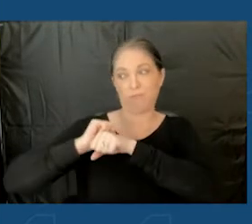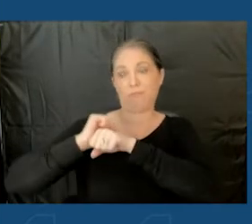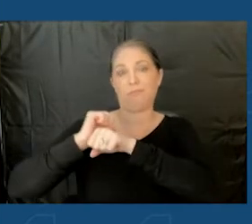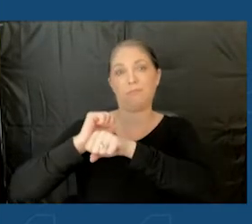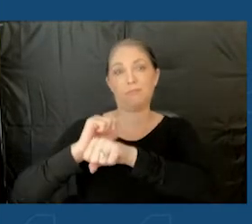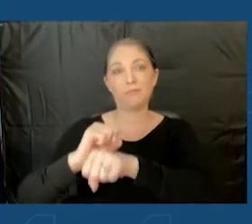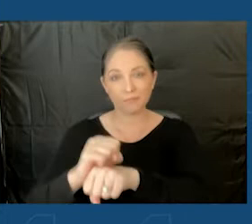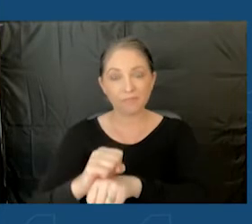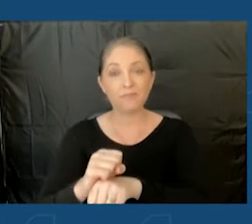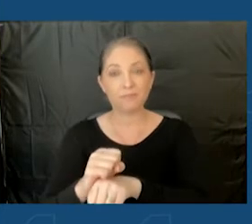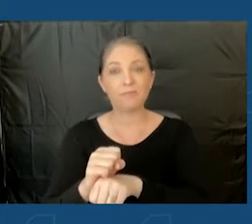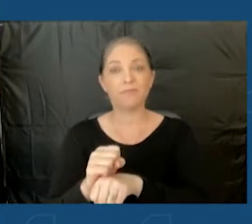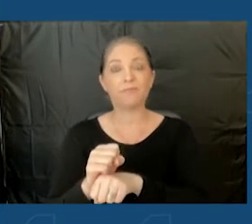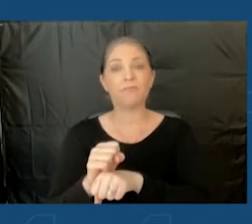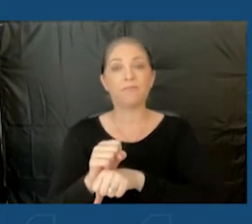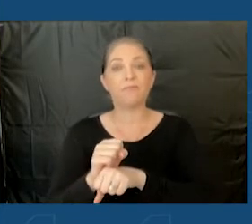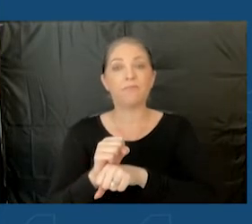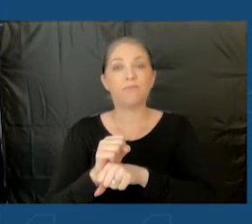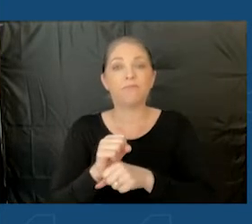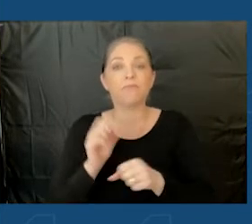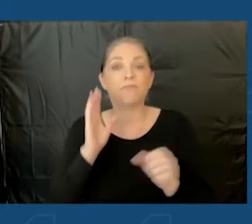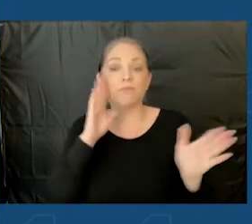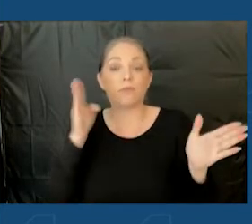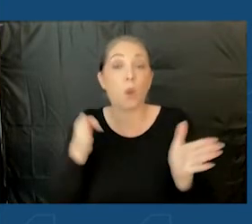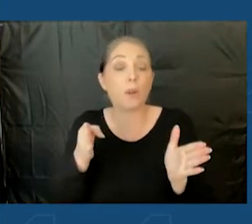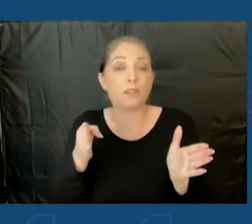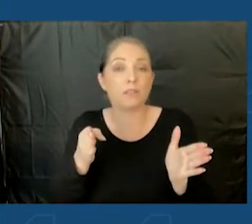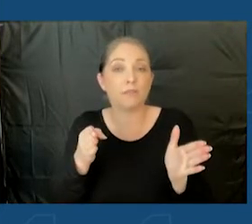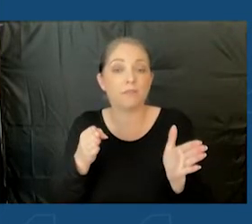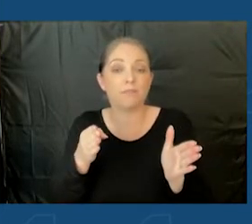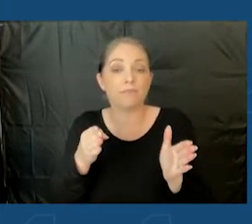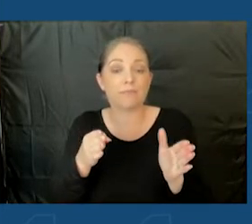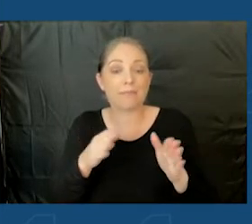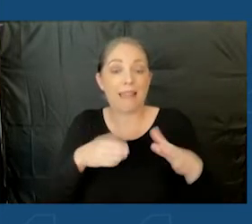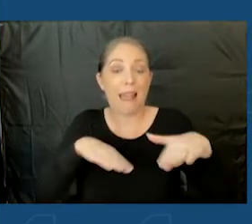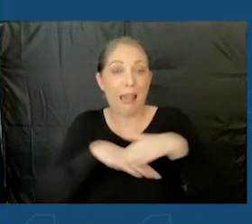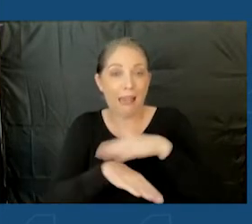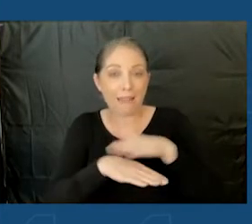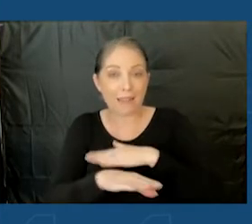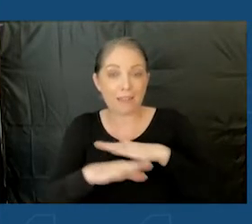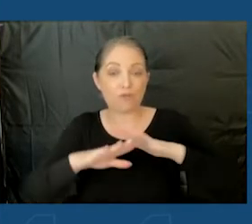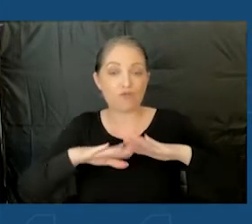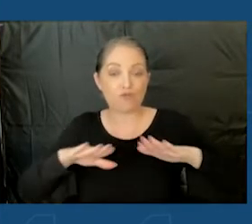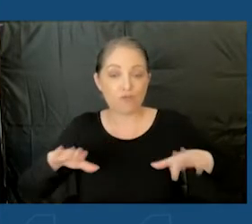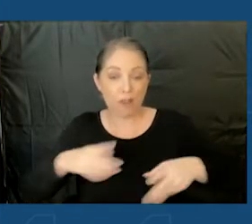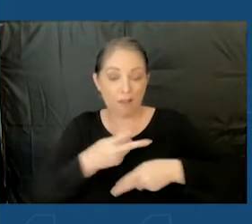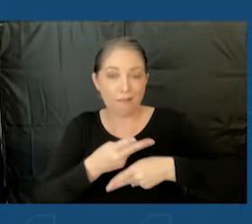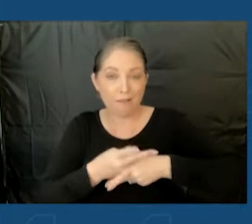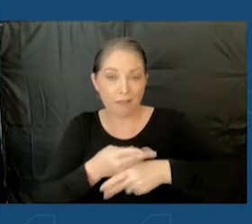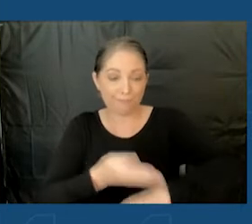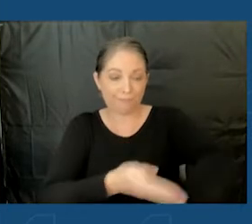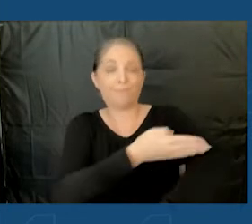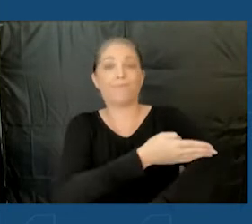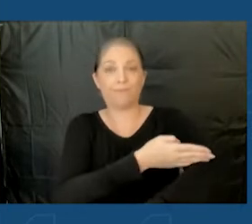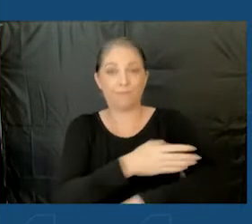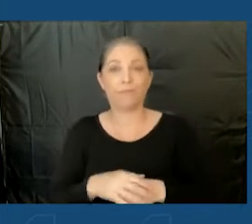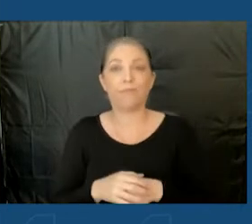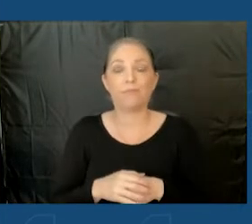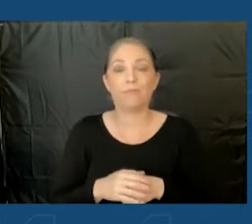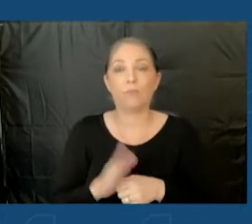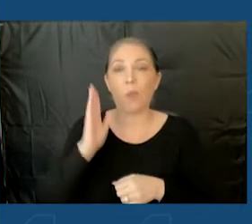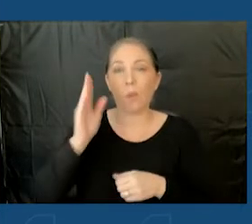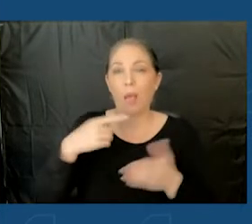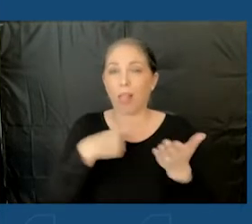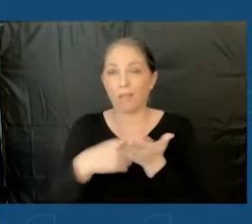is about proving access to quality child care across the state of New York. So I'm going to talk in a couple minutes about some of the steps that